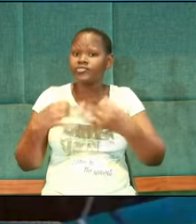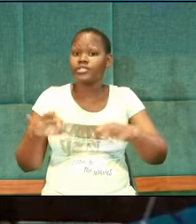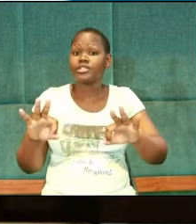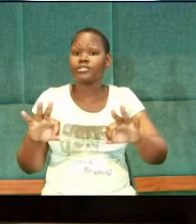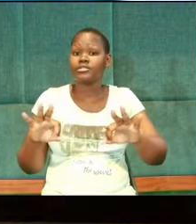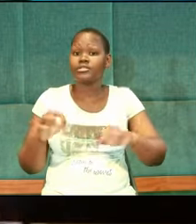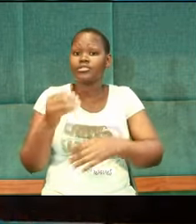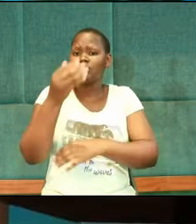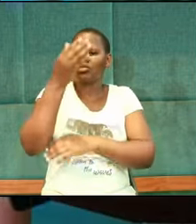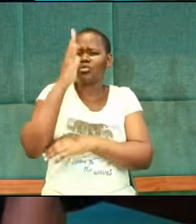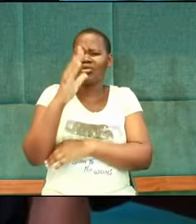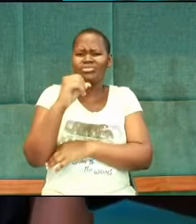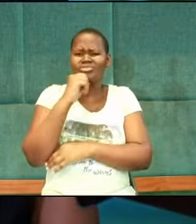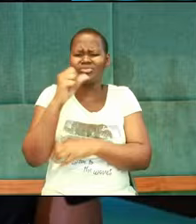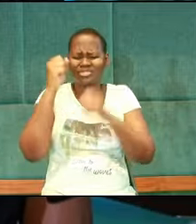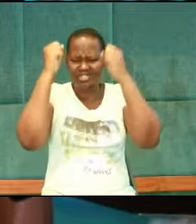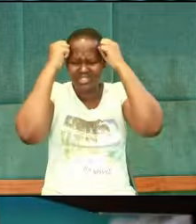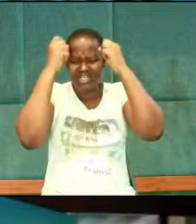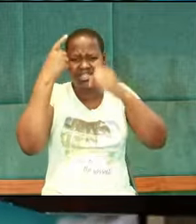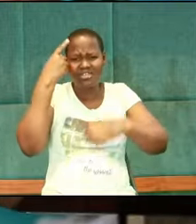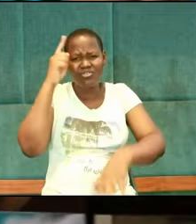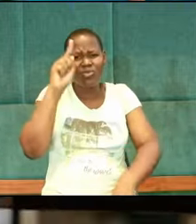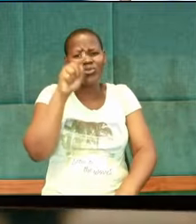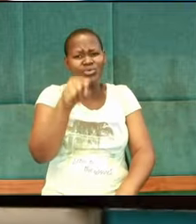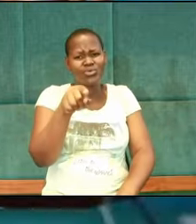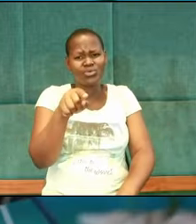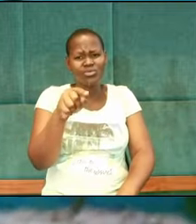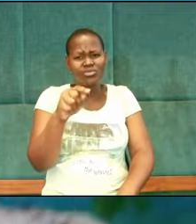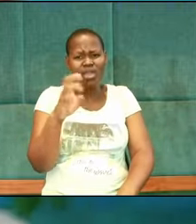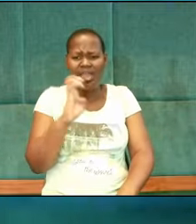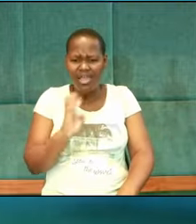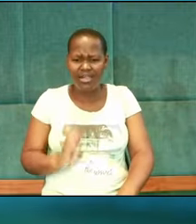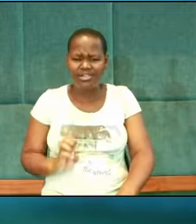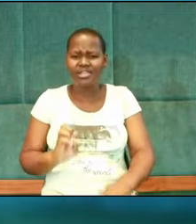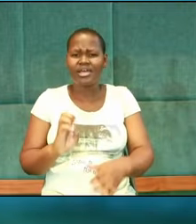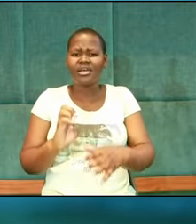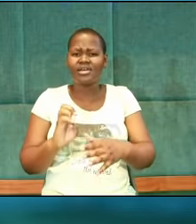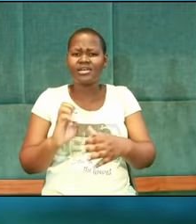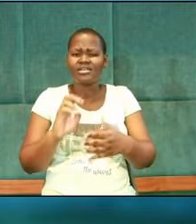God cannot study for you. Elder, read.